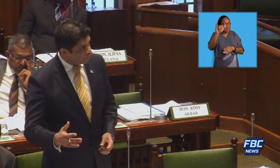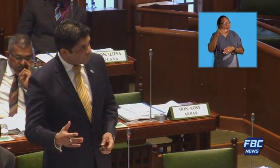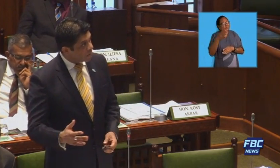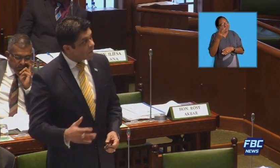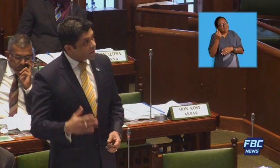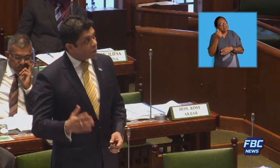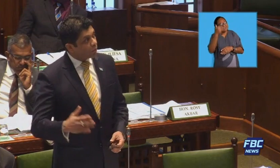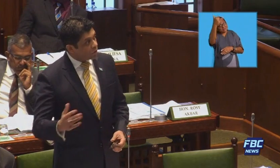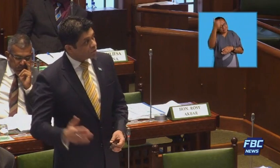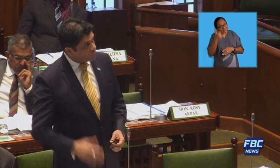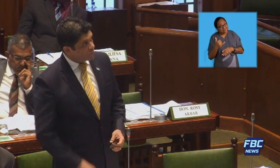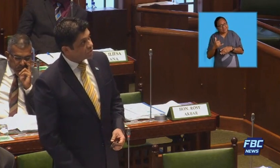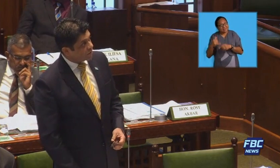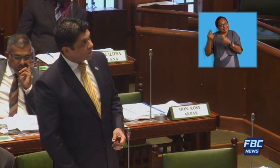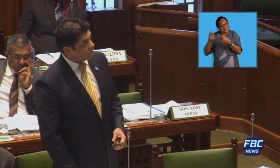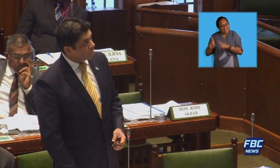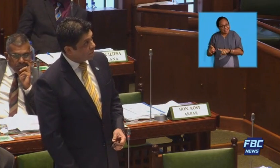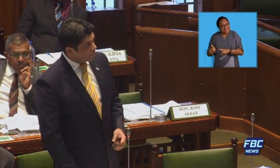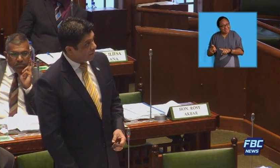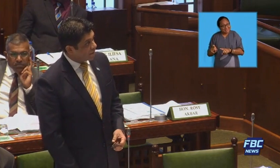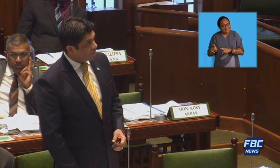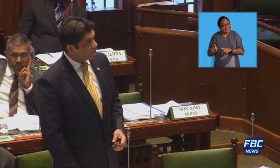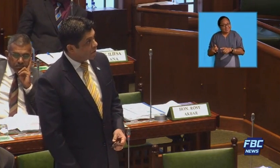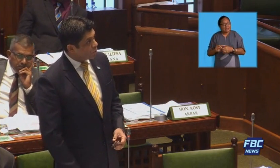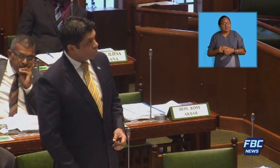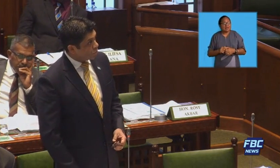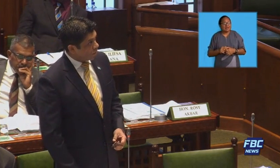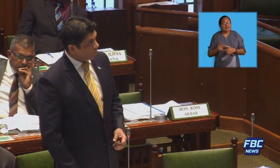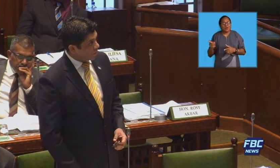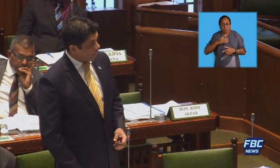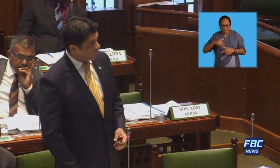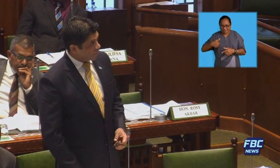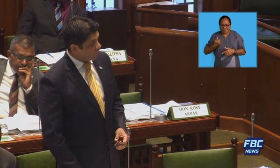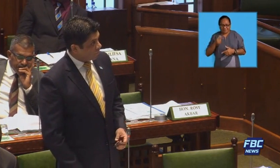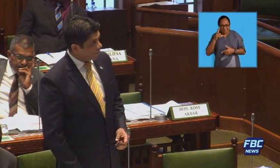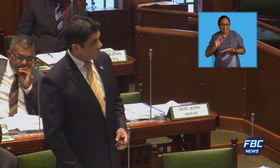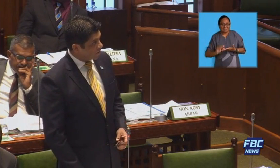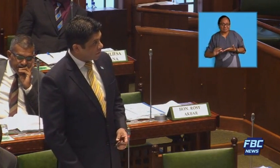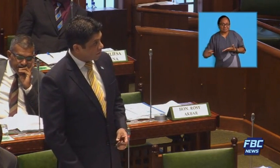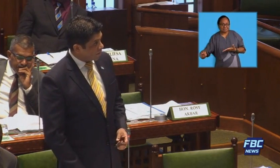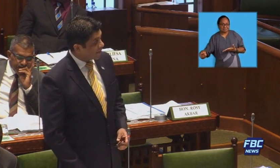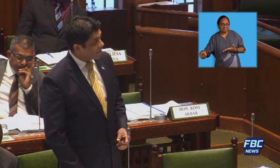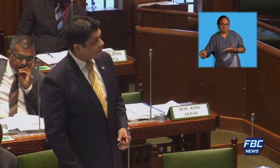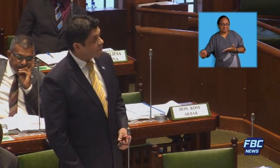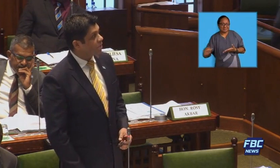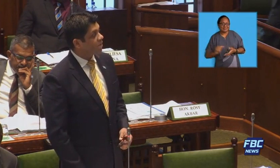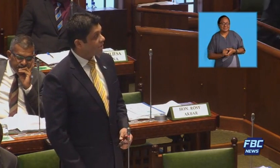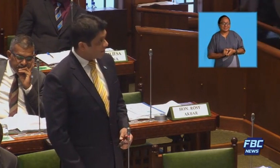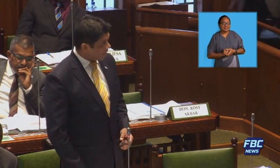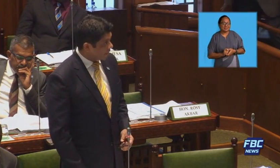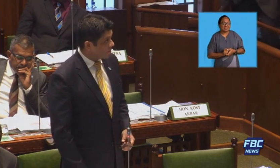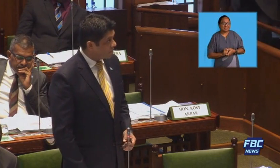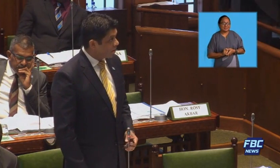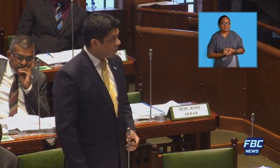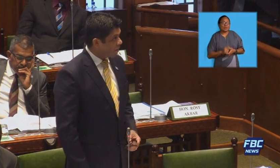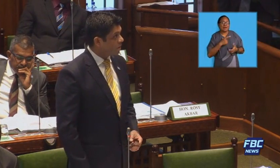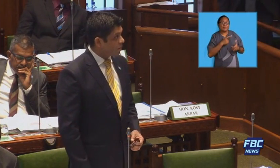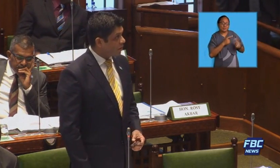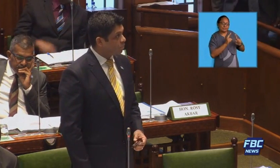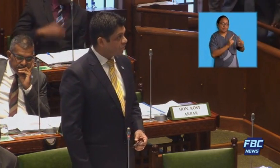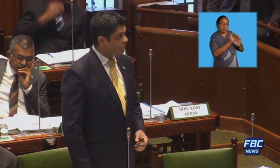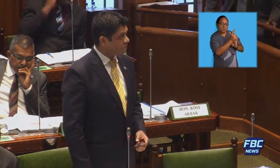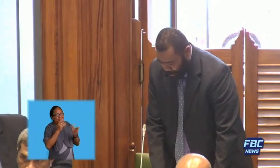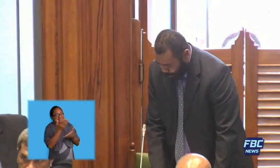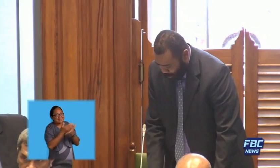away, their widows will also be entitled to whatever aftercare fund is their entitlement under the Act, under the